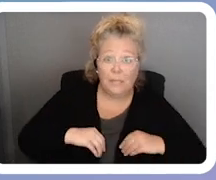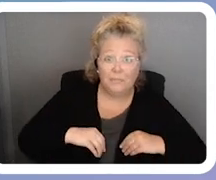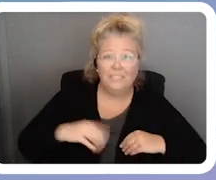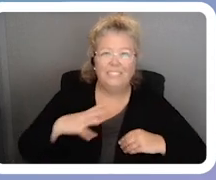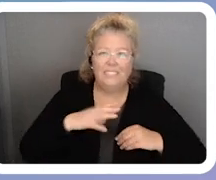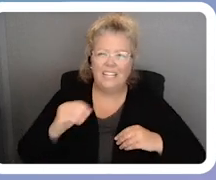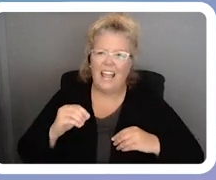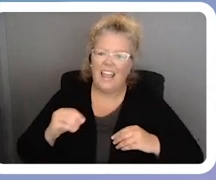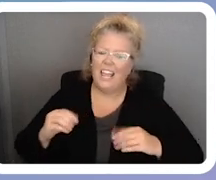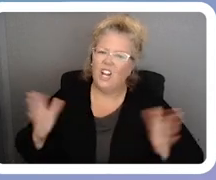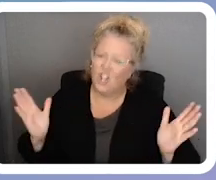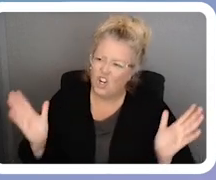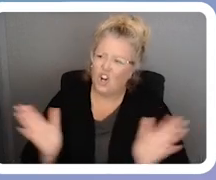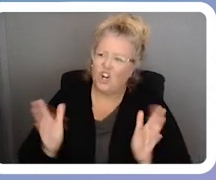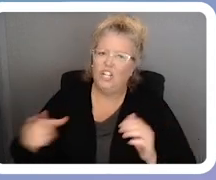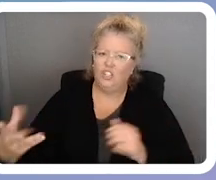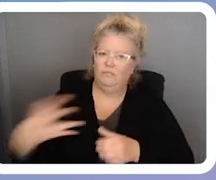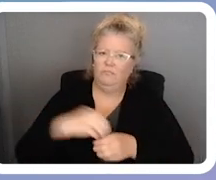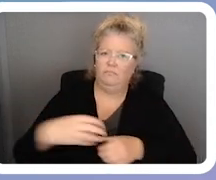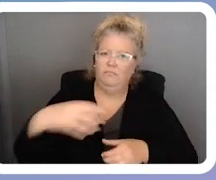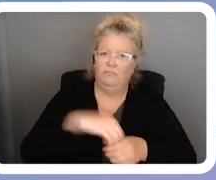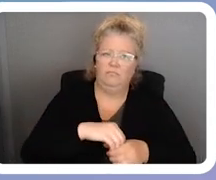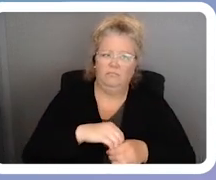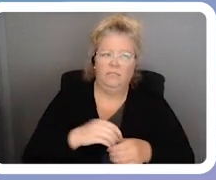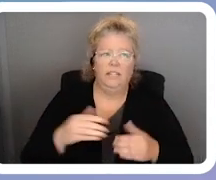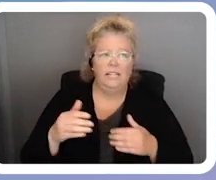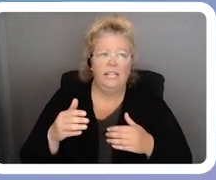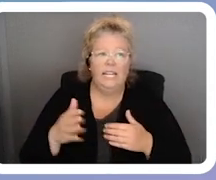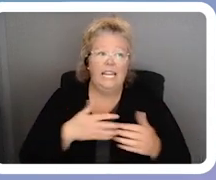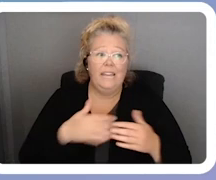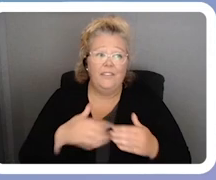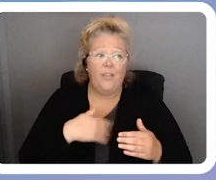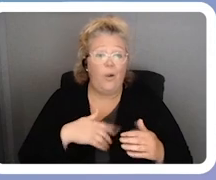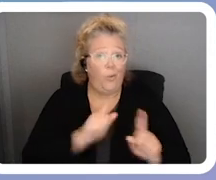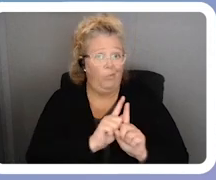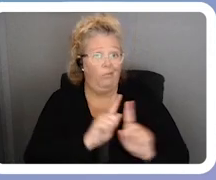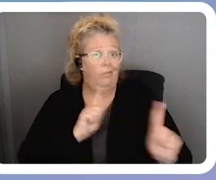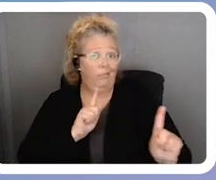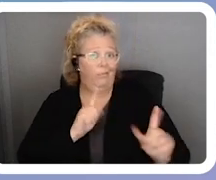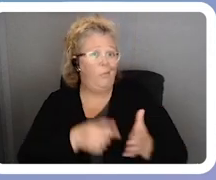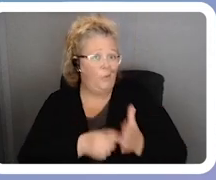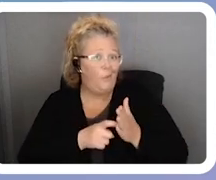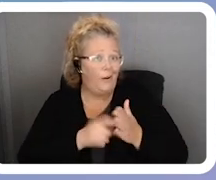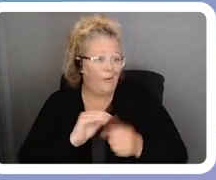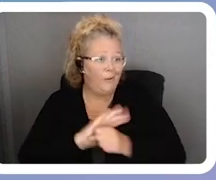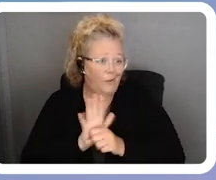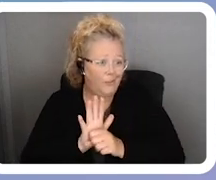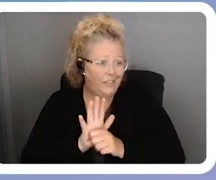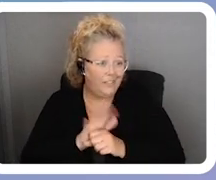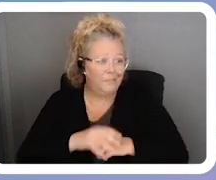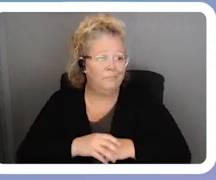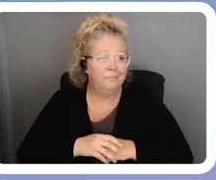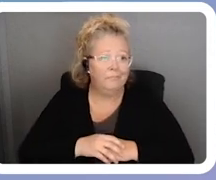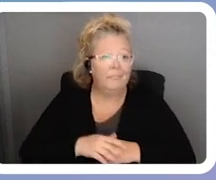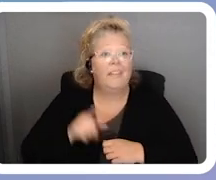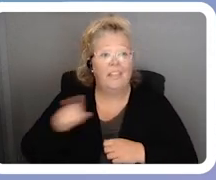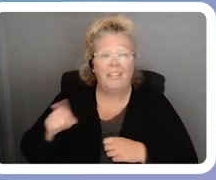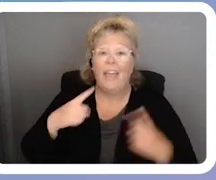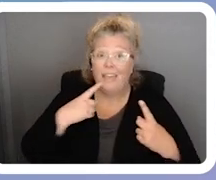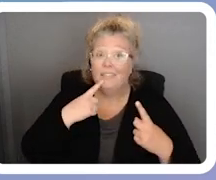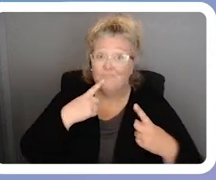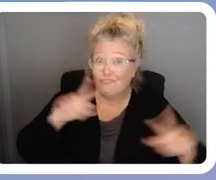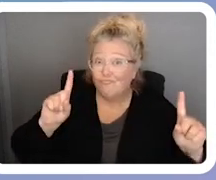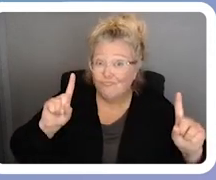foster inclusion any way possible, despite social distancing and the new parameters brought on by COVID-19. Not only did